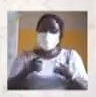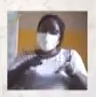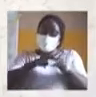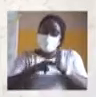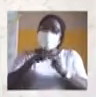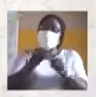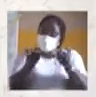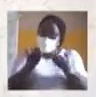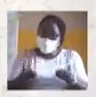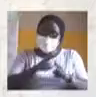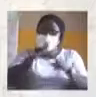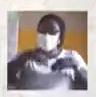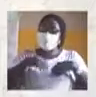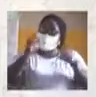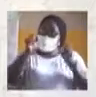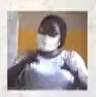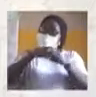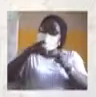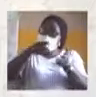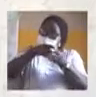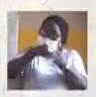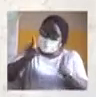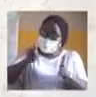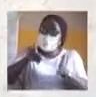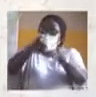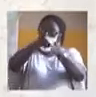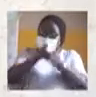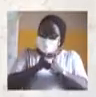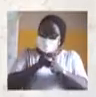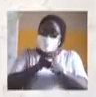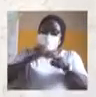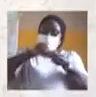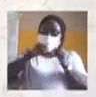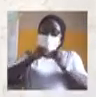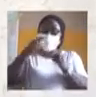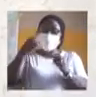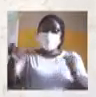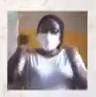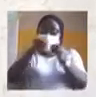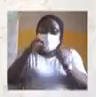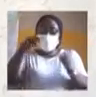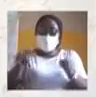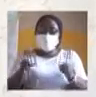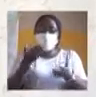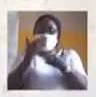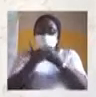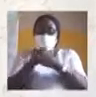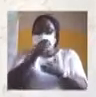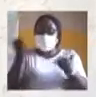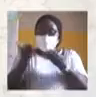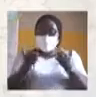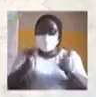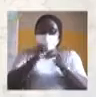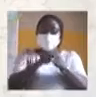While demand is the quantity of goods or services that a consumer is willing and able to pay for